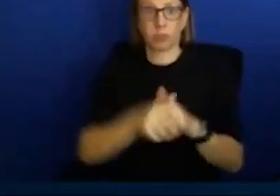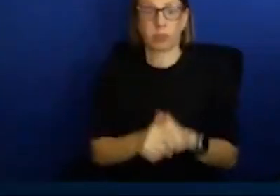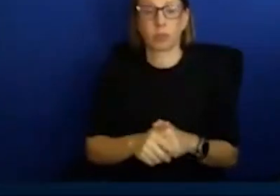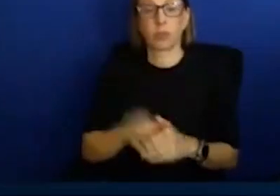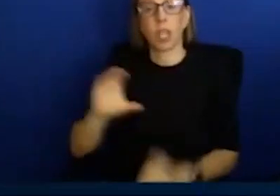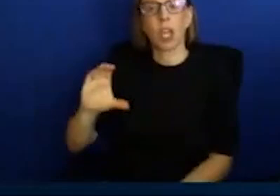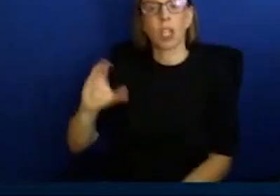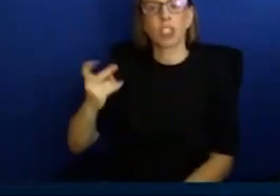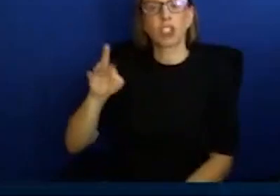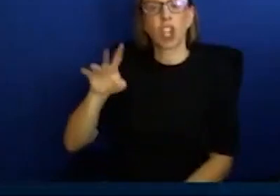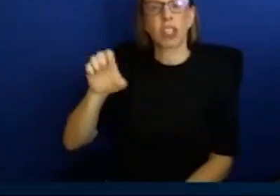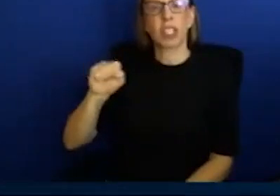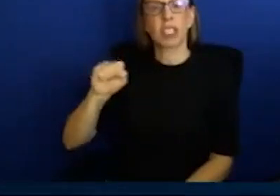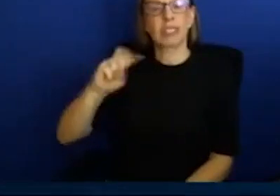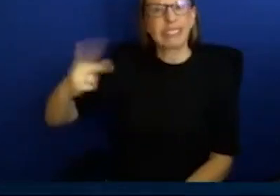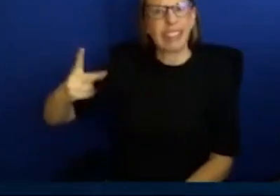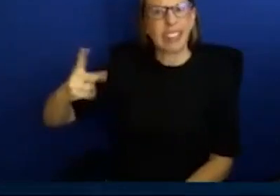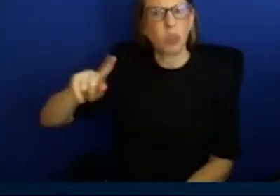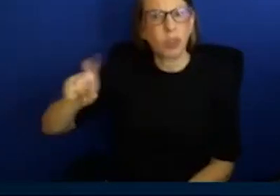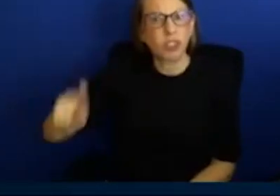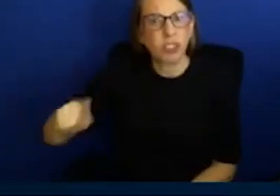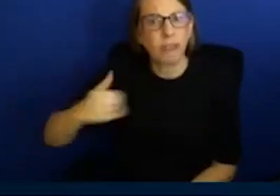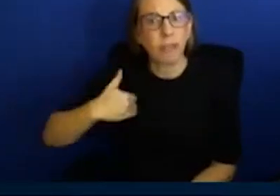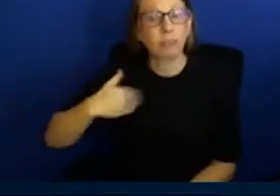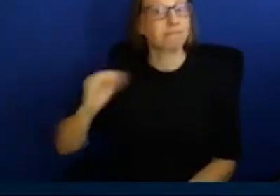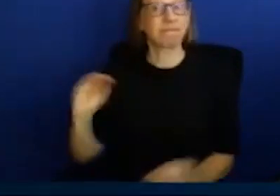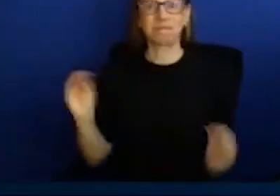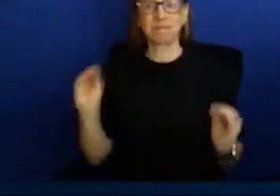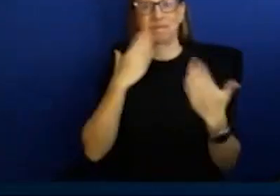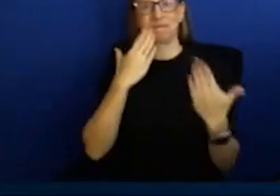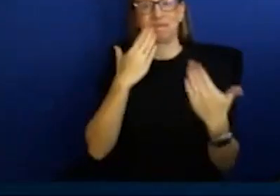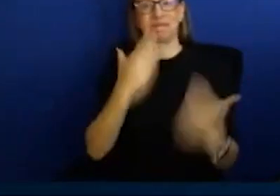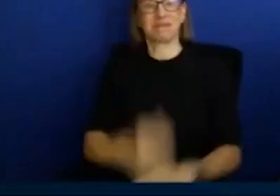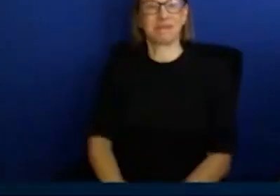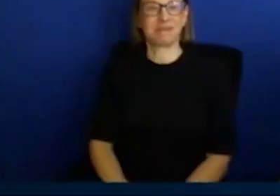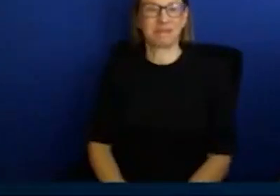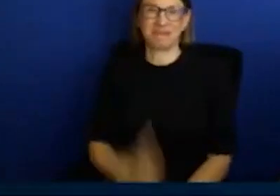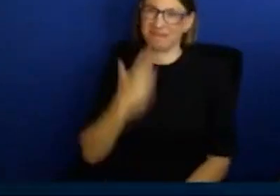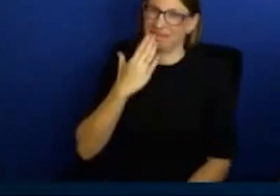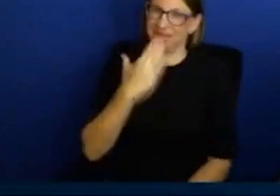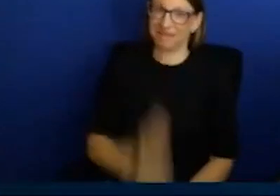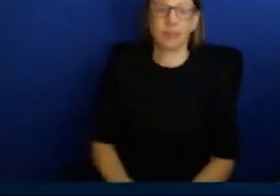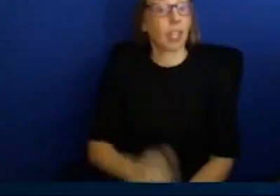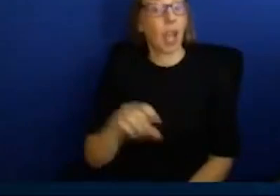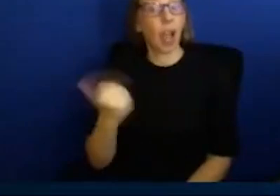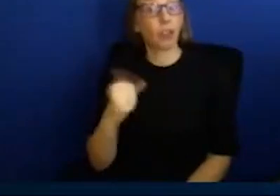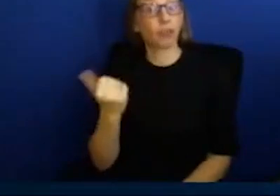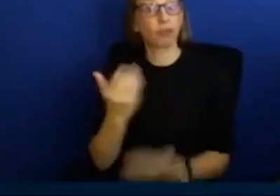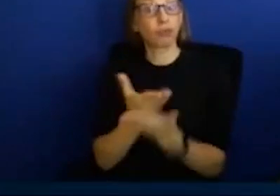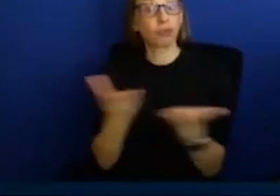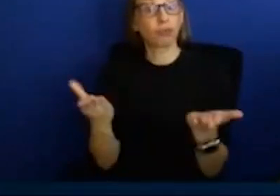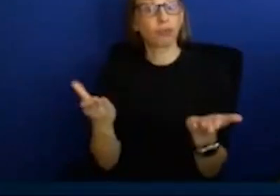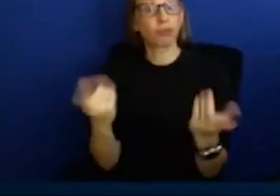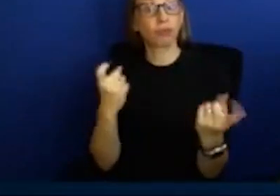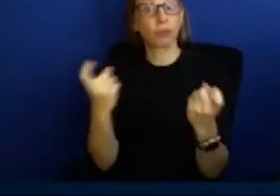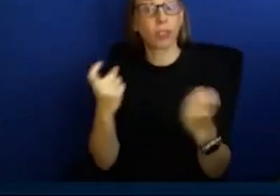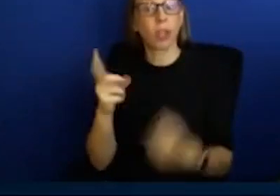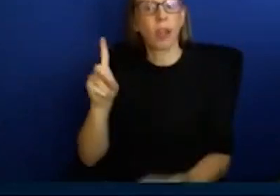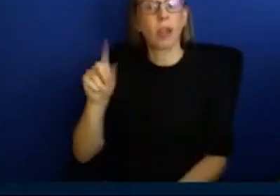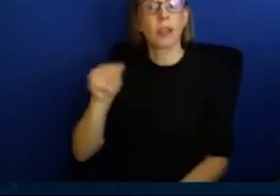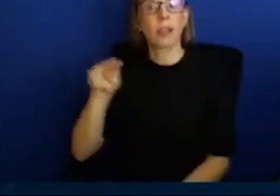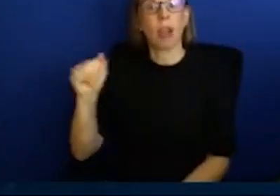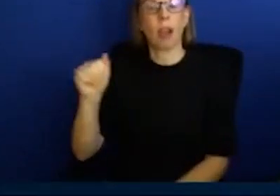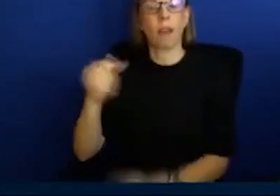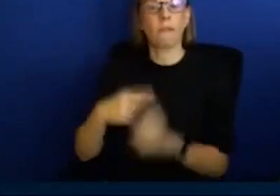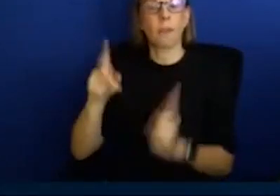follow-up question? No, ma'am. Thank you much. Okay, sounds good. Anybody else on the line? So Donna over at KMBC